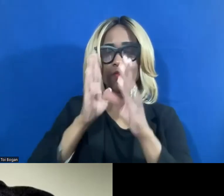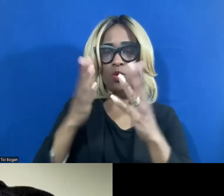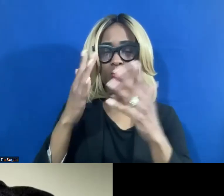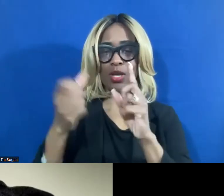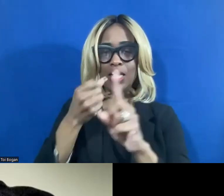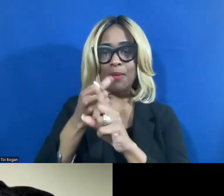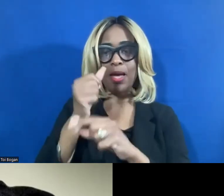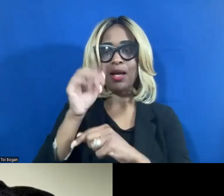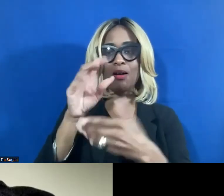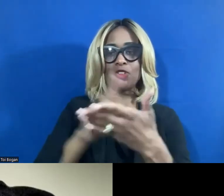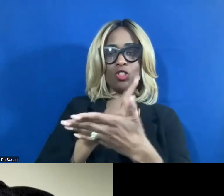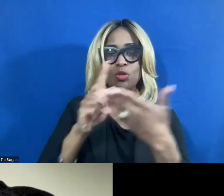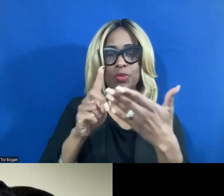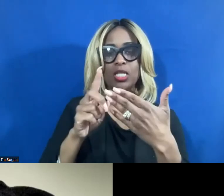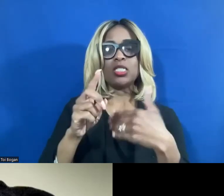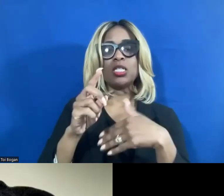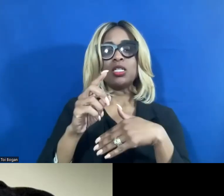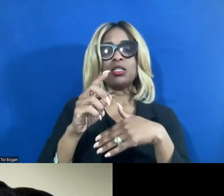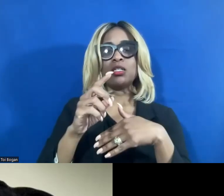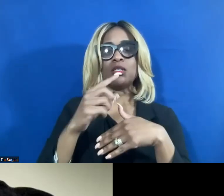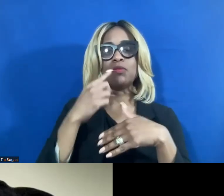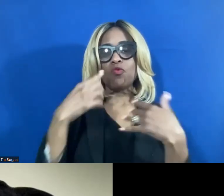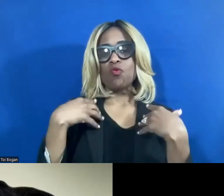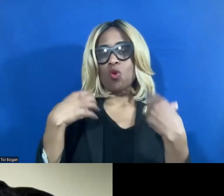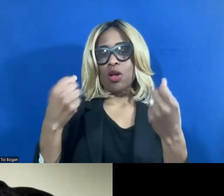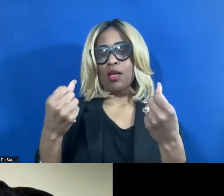of discrimination on health.